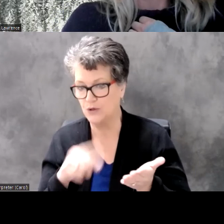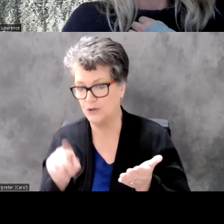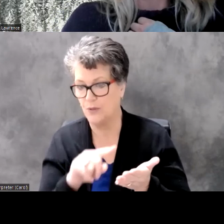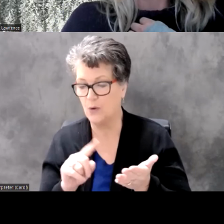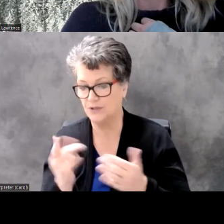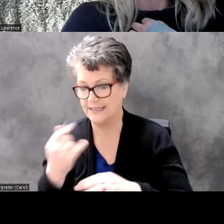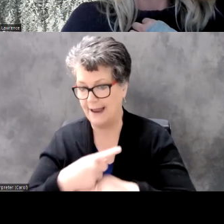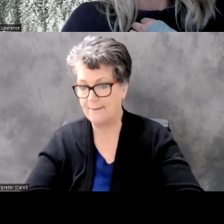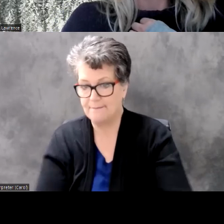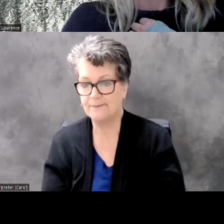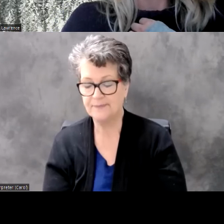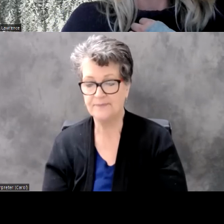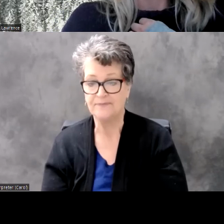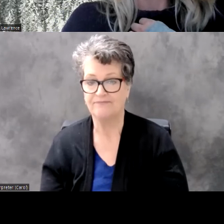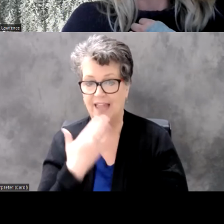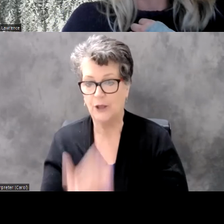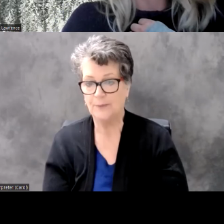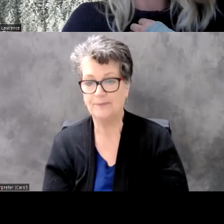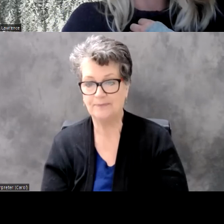today. Thank you.